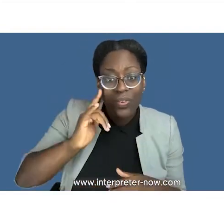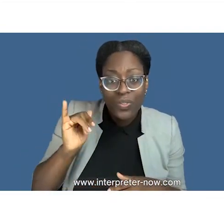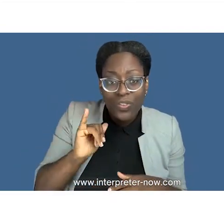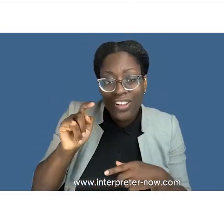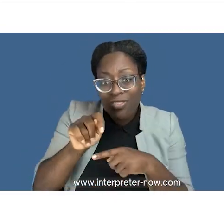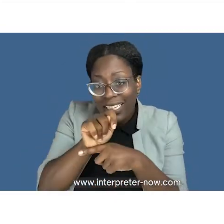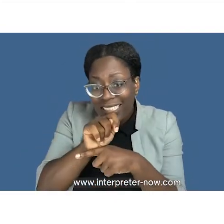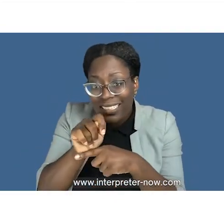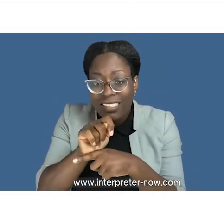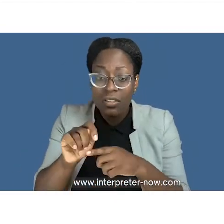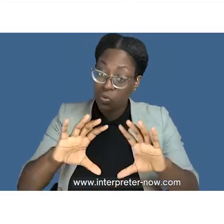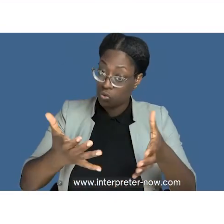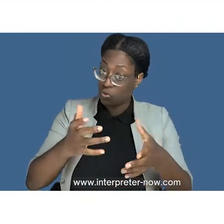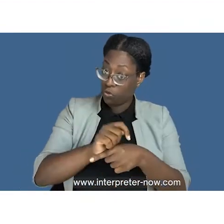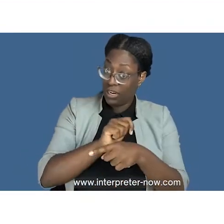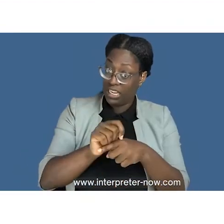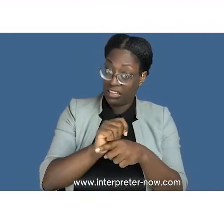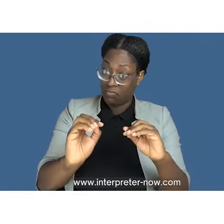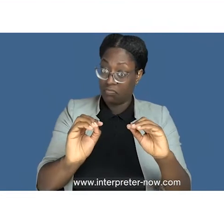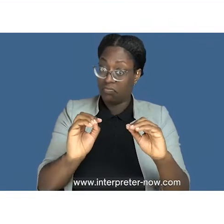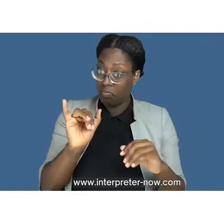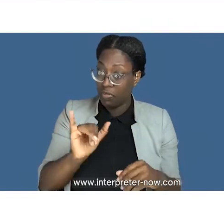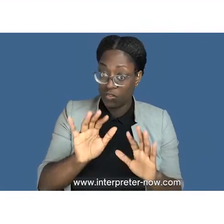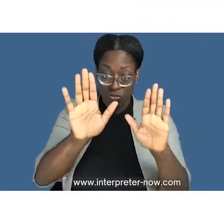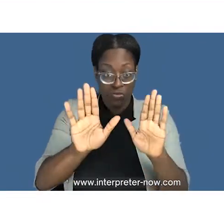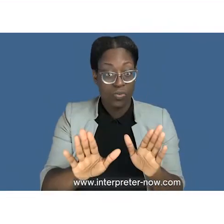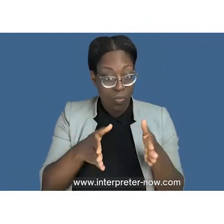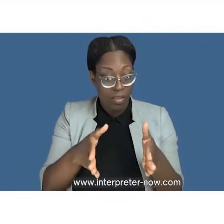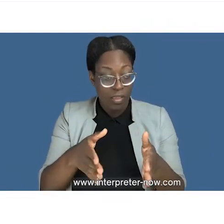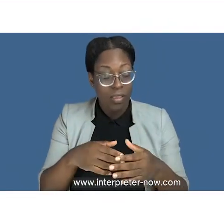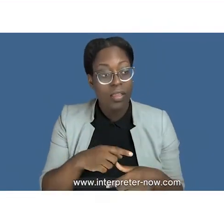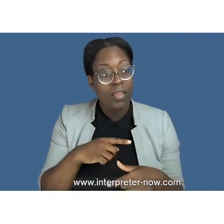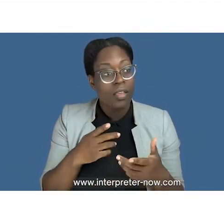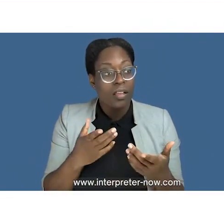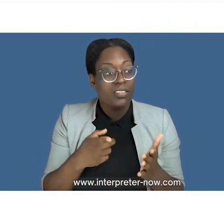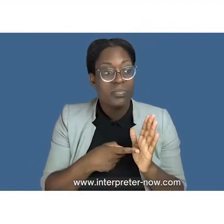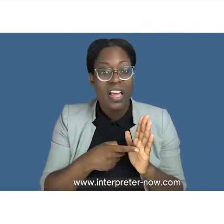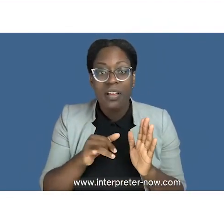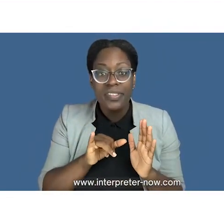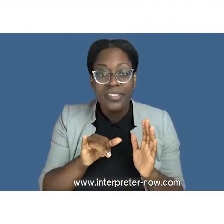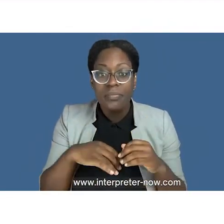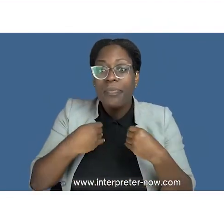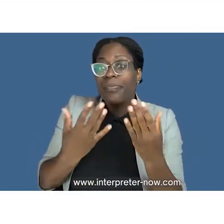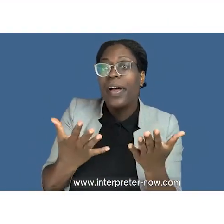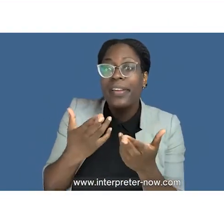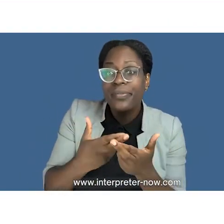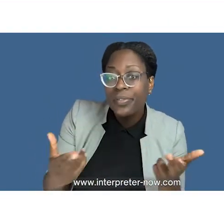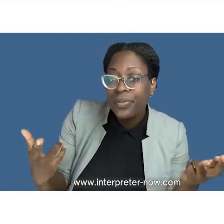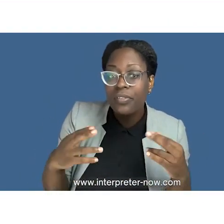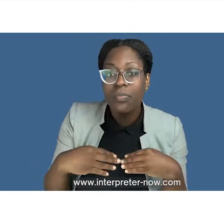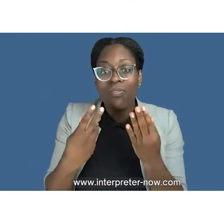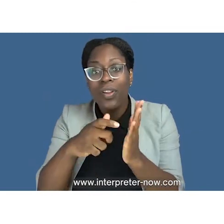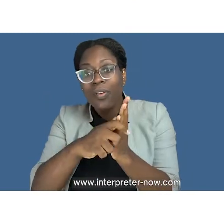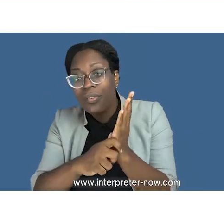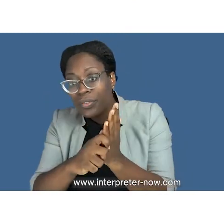conversations, sometimes it's learning from outside resources and articles, or training. A group training is a great way to start. Bringing